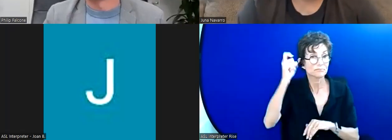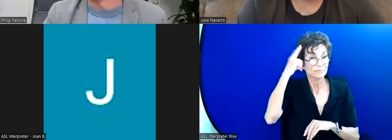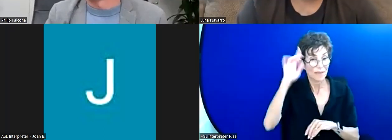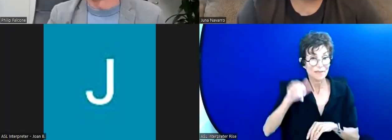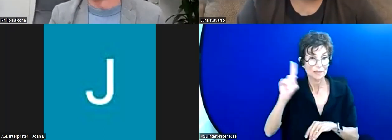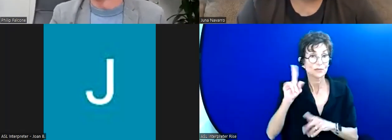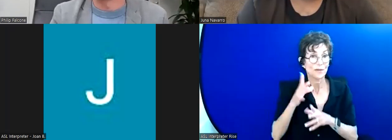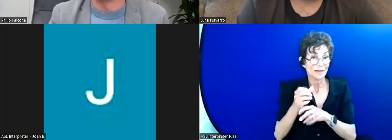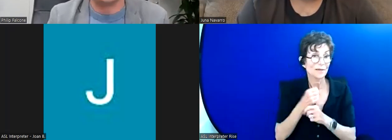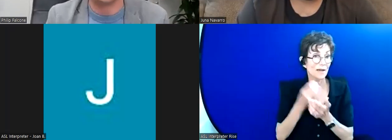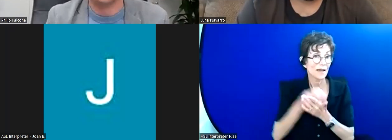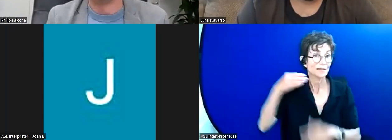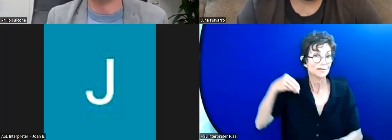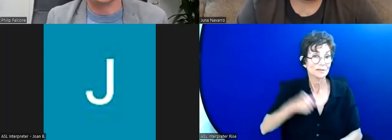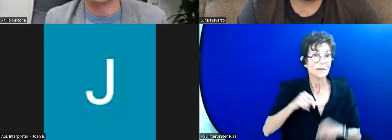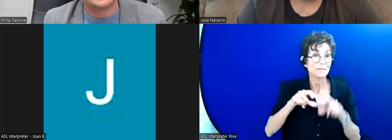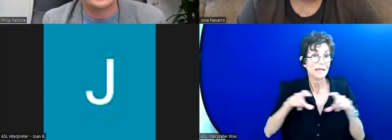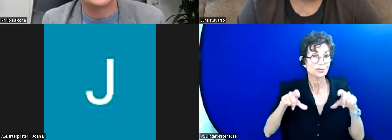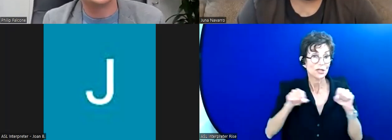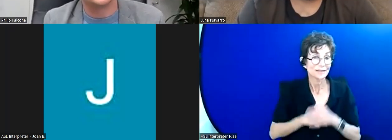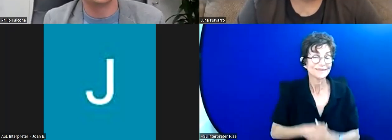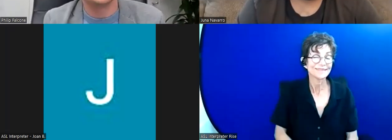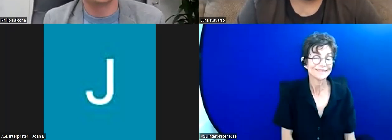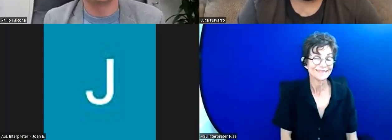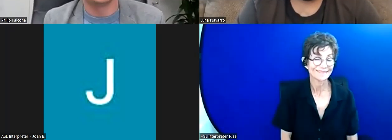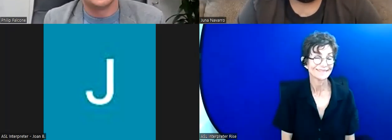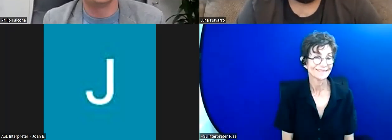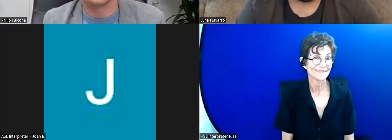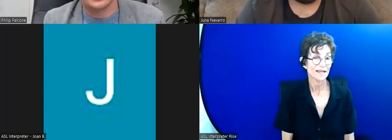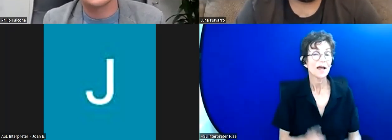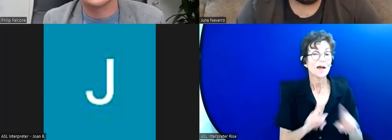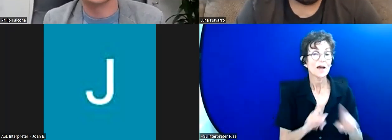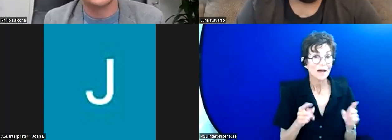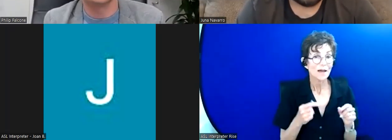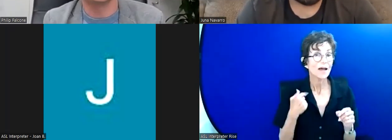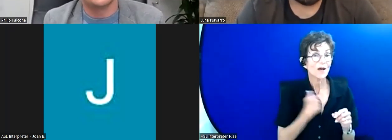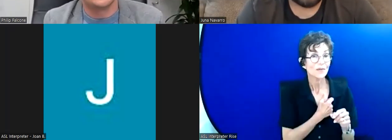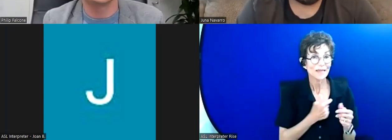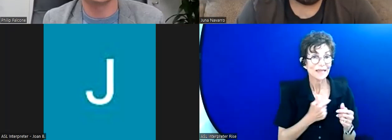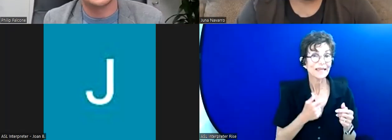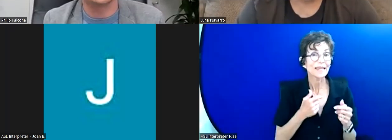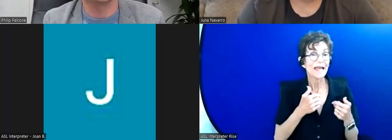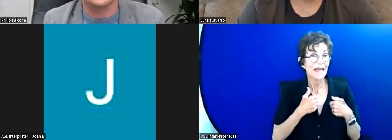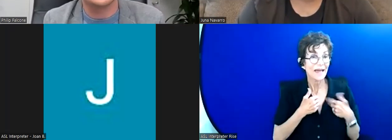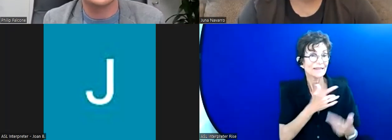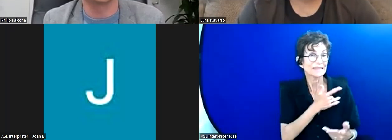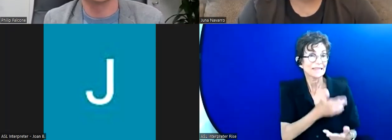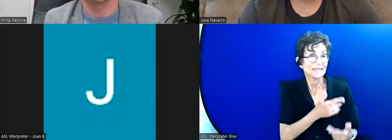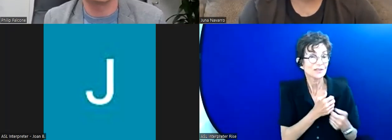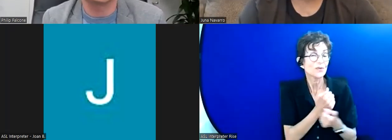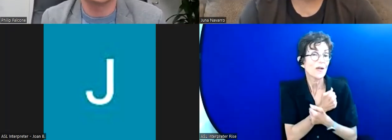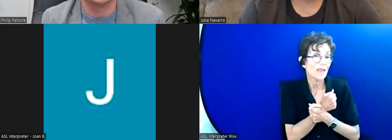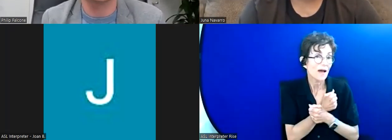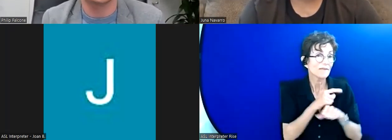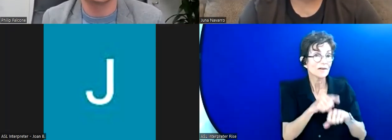so I love it, but we have a tendency to love bureaucracy and love long, lengthy processes that I think